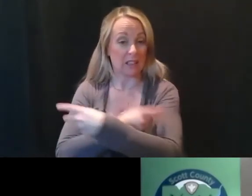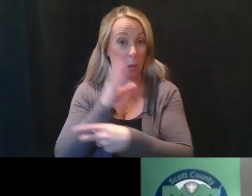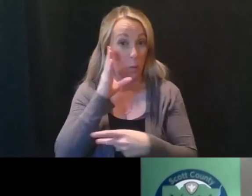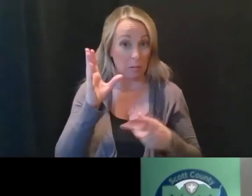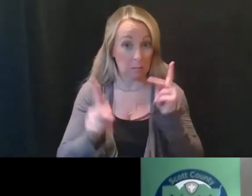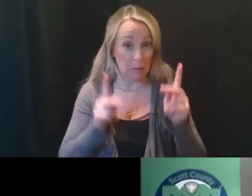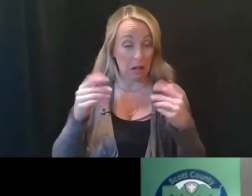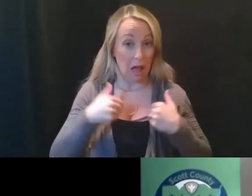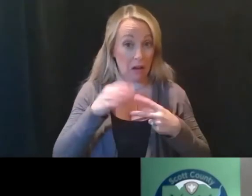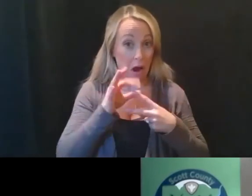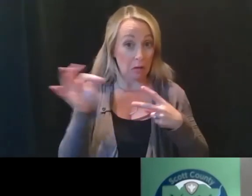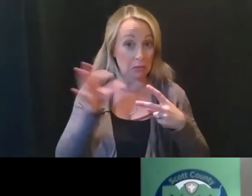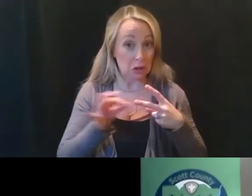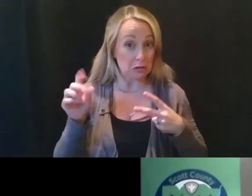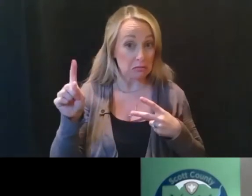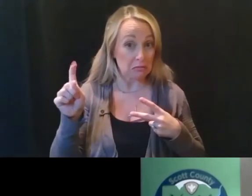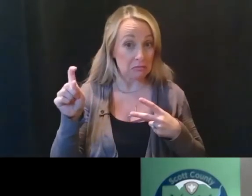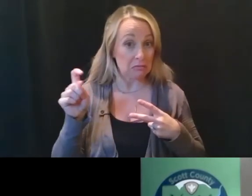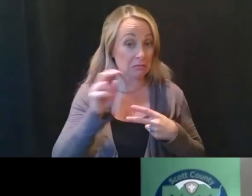that they get? Let's start with Nita.